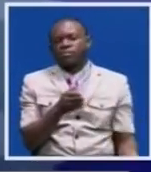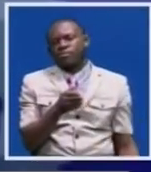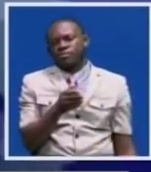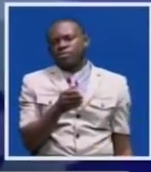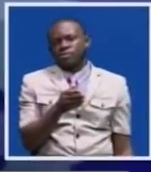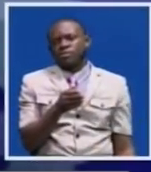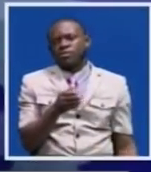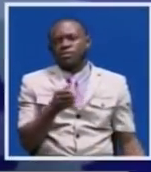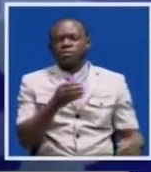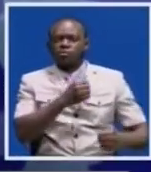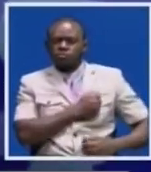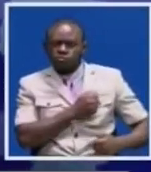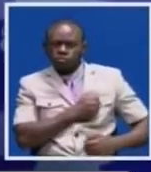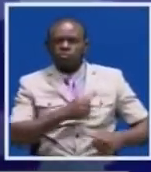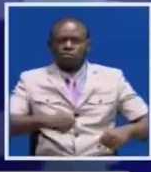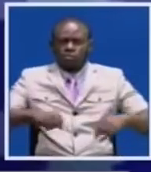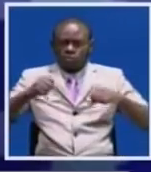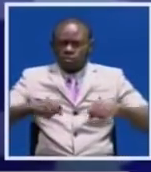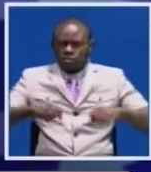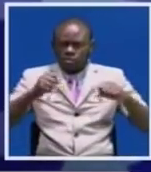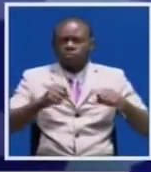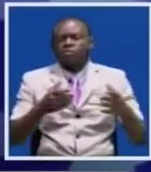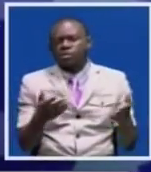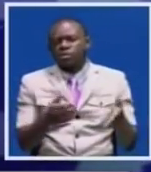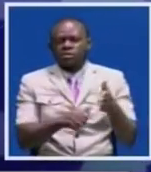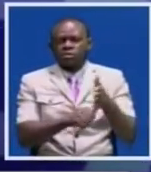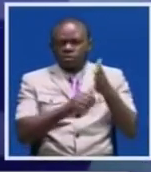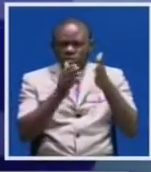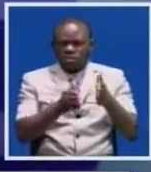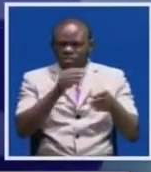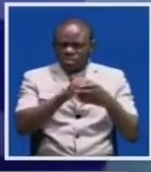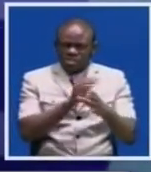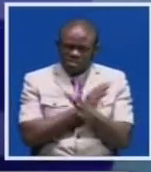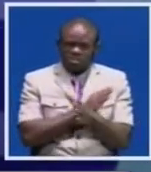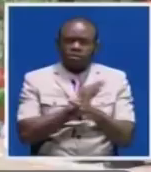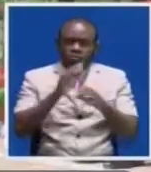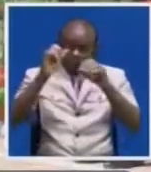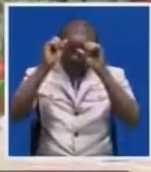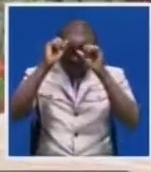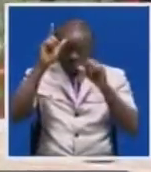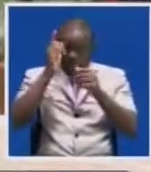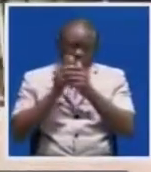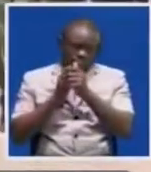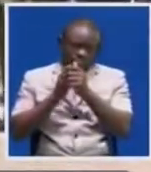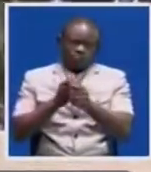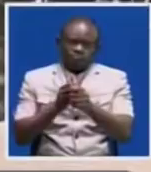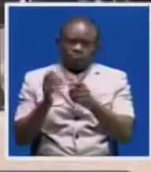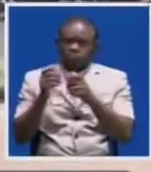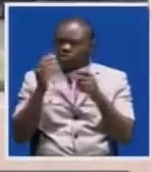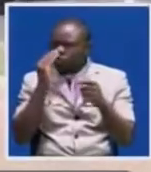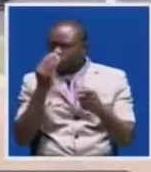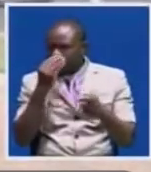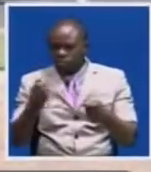president led service chiefs and various diplomats accredited to Zambia. Hanuka Sama now reports. President Edgar